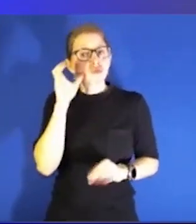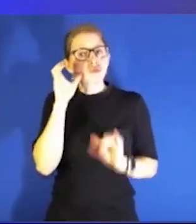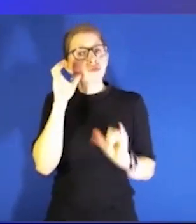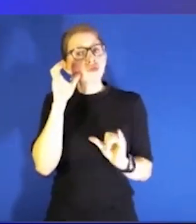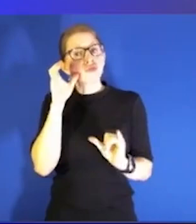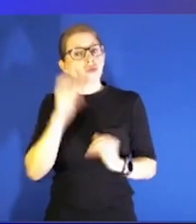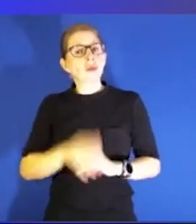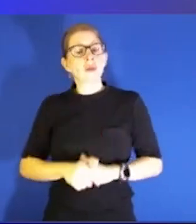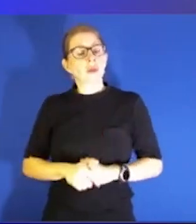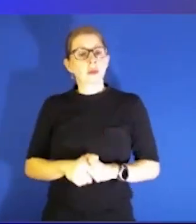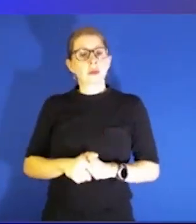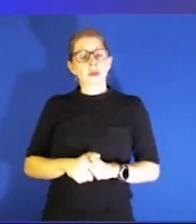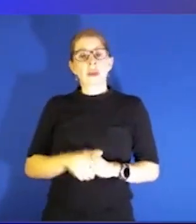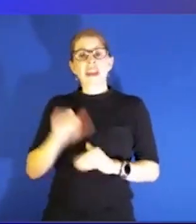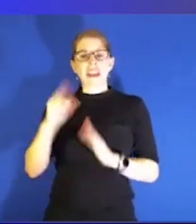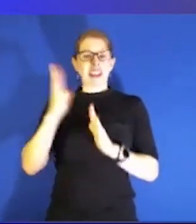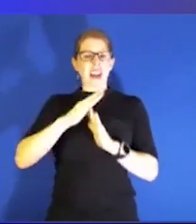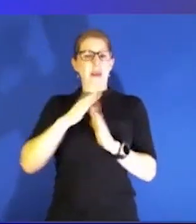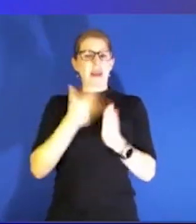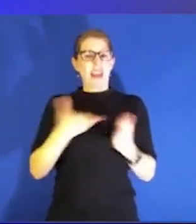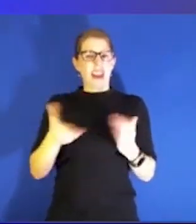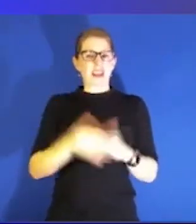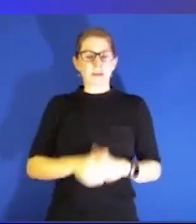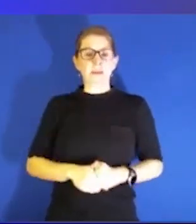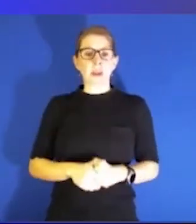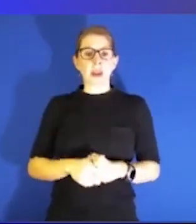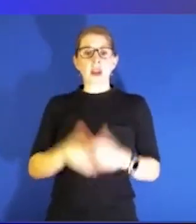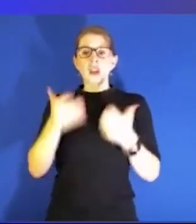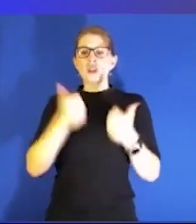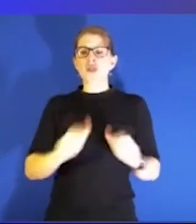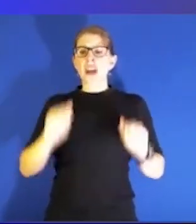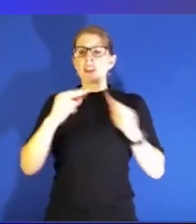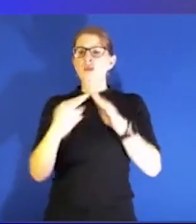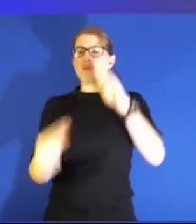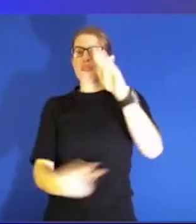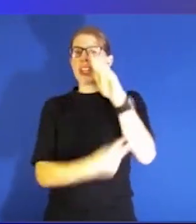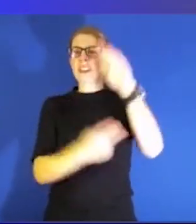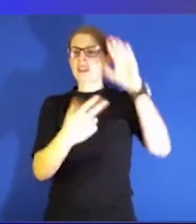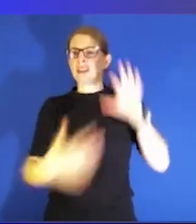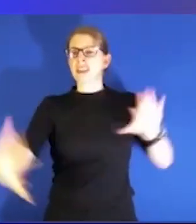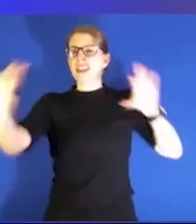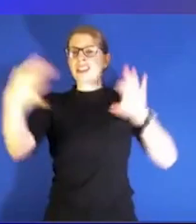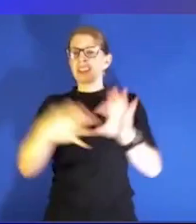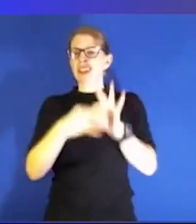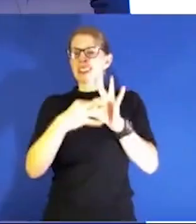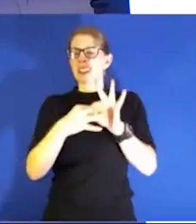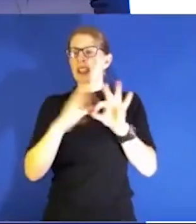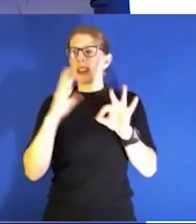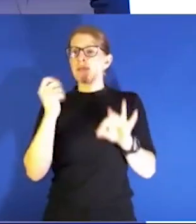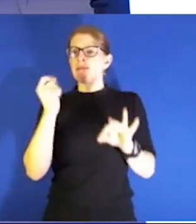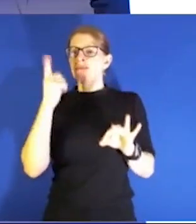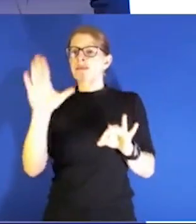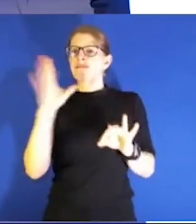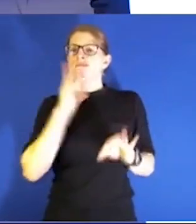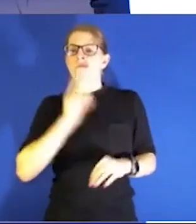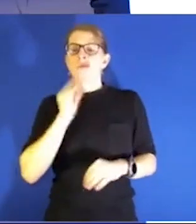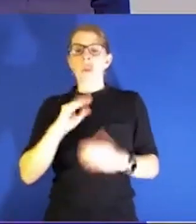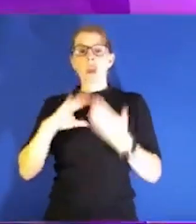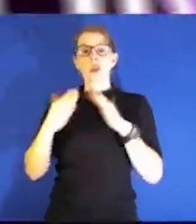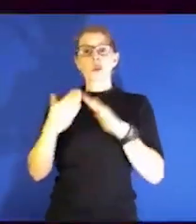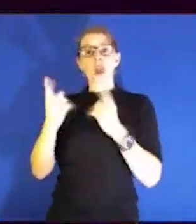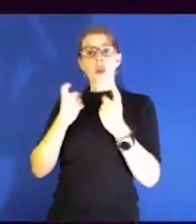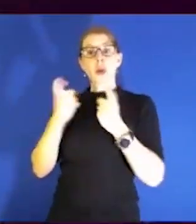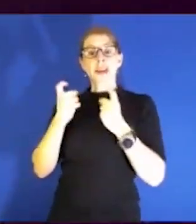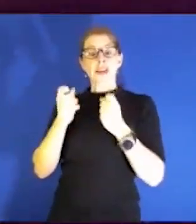main thing is, again, trying to bridge and understand what other people are going through. Let's get to some community questions. We've got